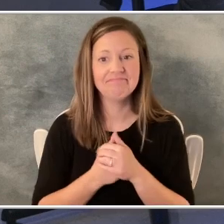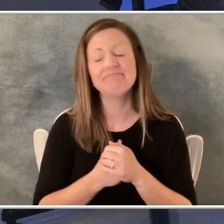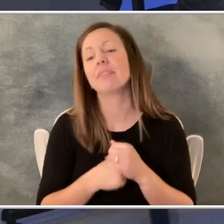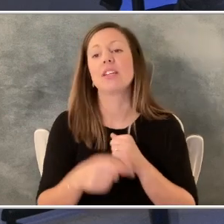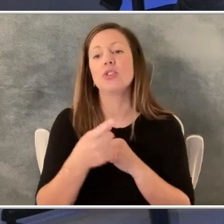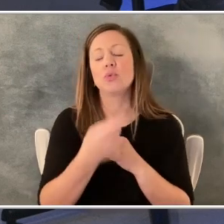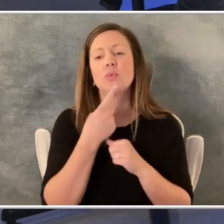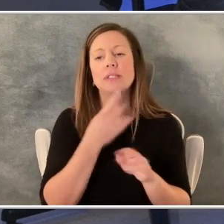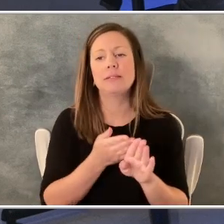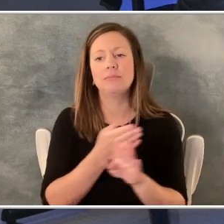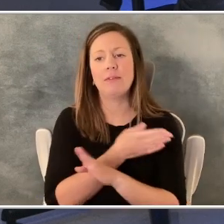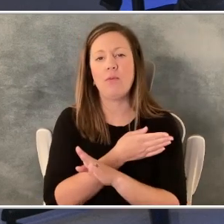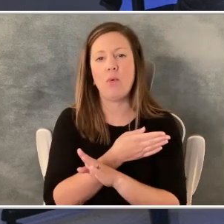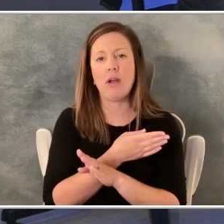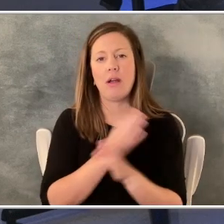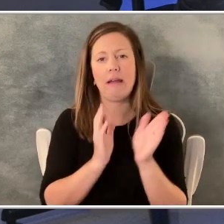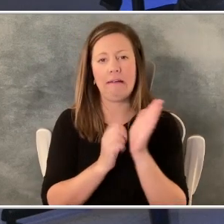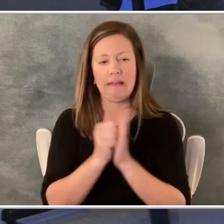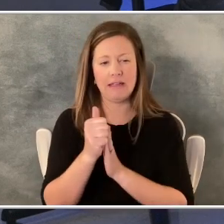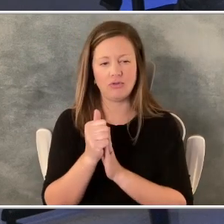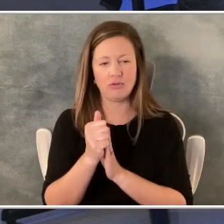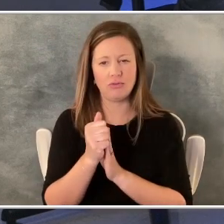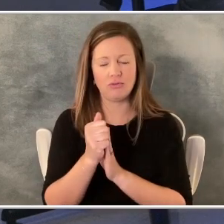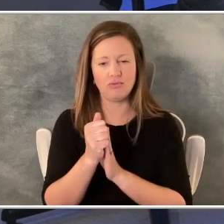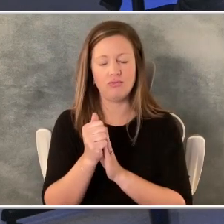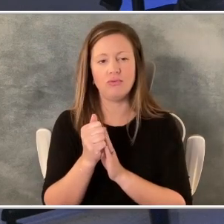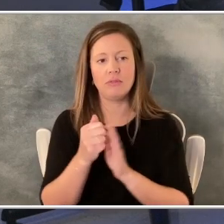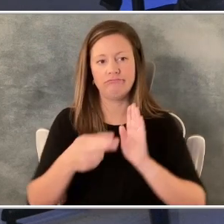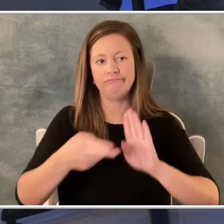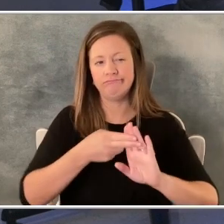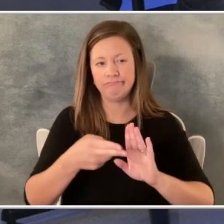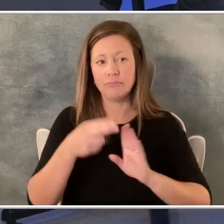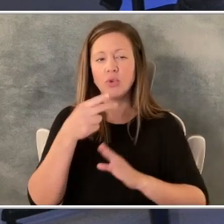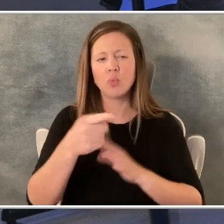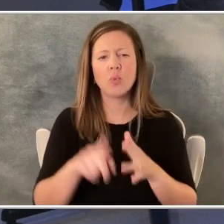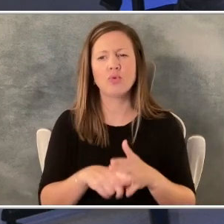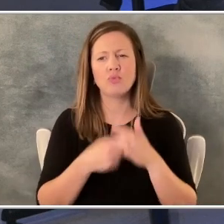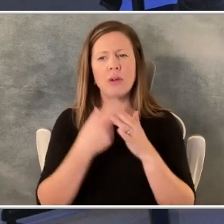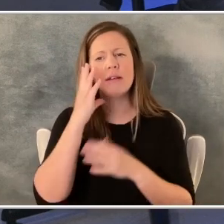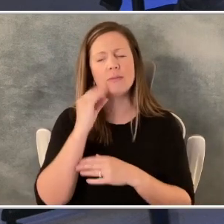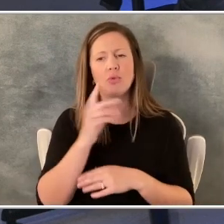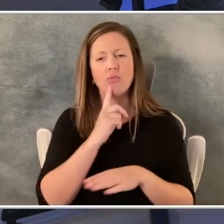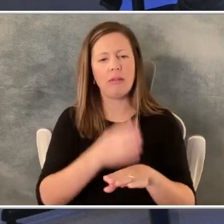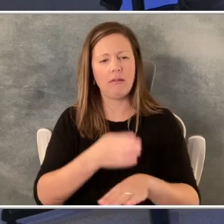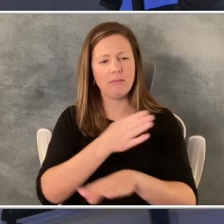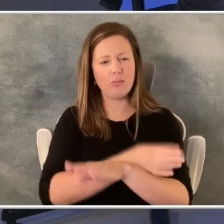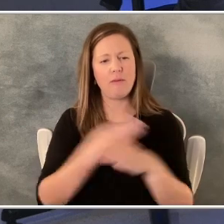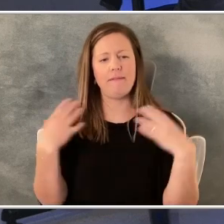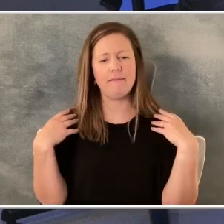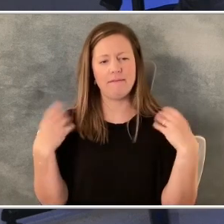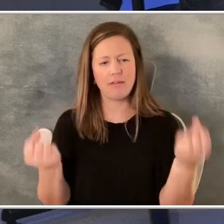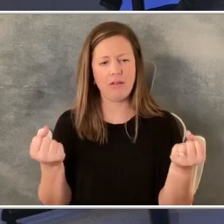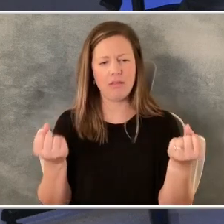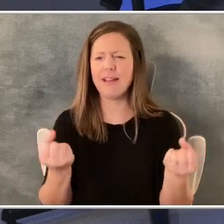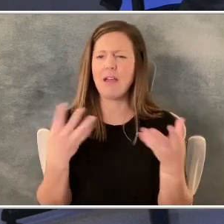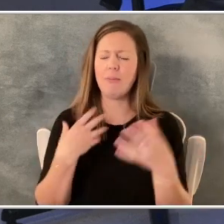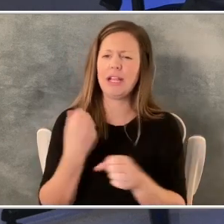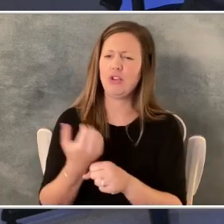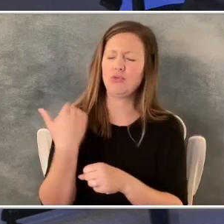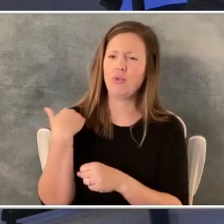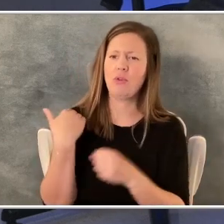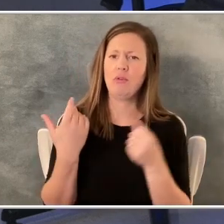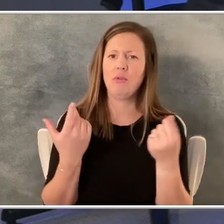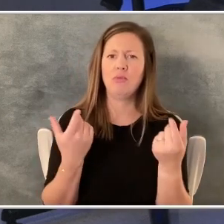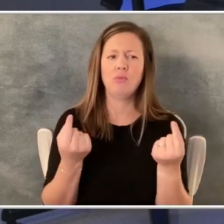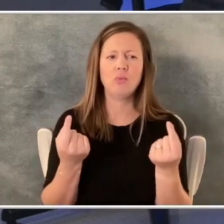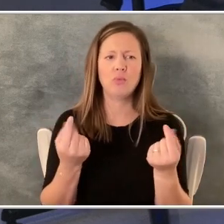lung cancer diagnosis, and we'll get to that, you had started on a journey to really improve your health. How many years ago, and what was kind of that? What really made you do that? I